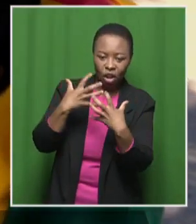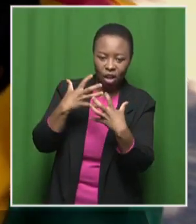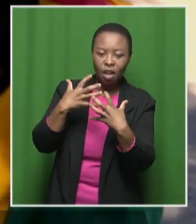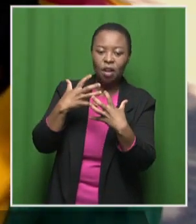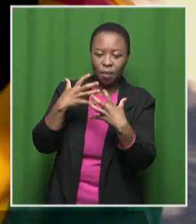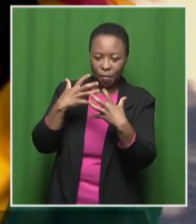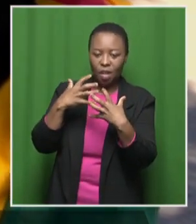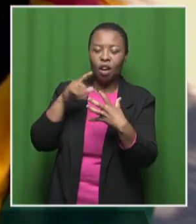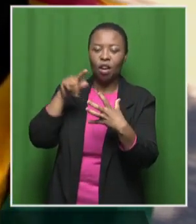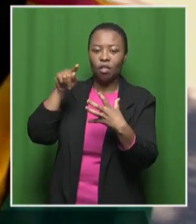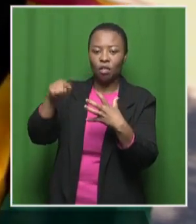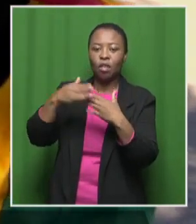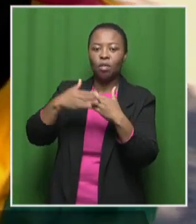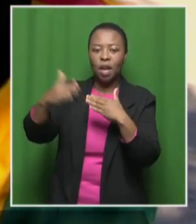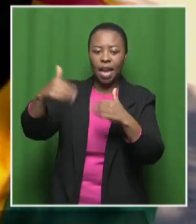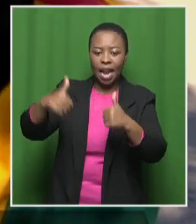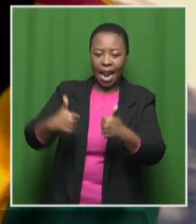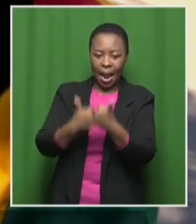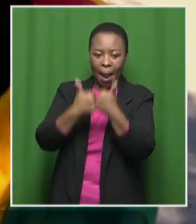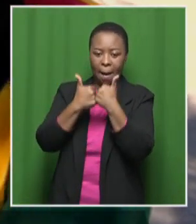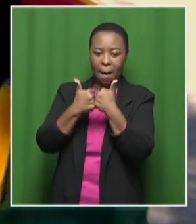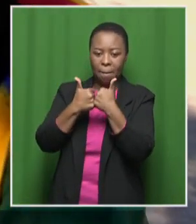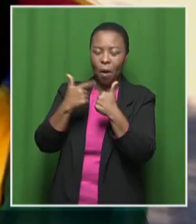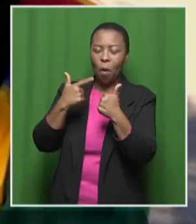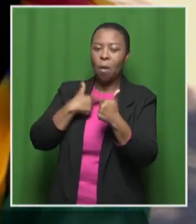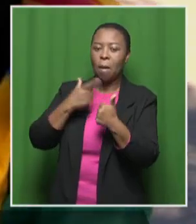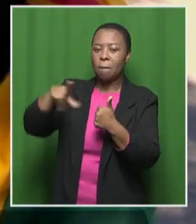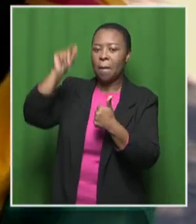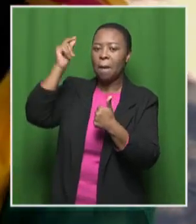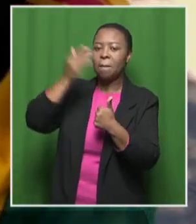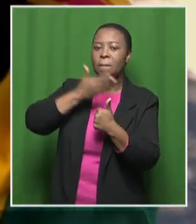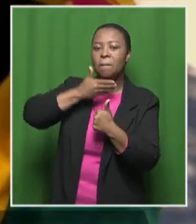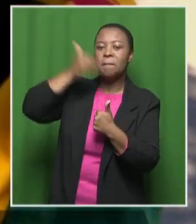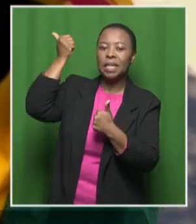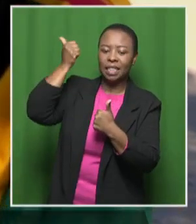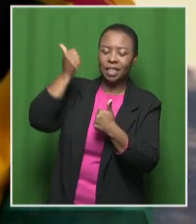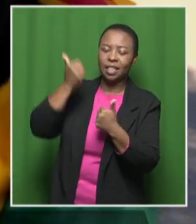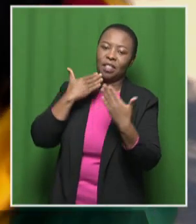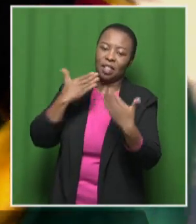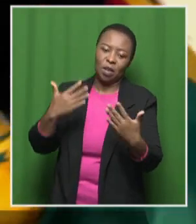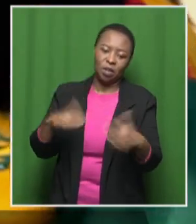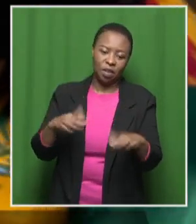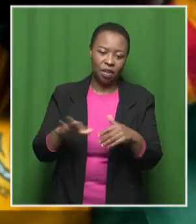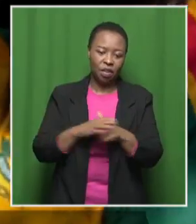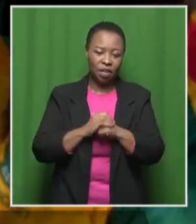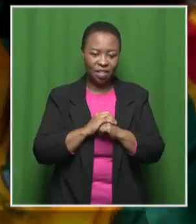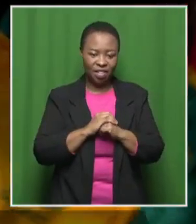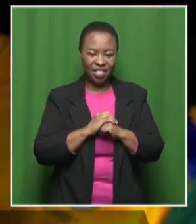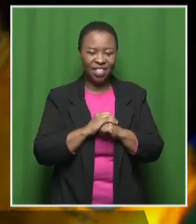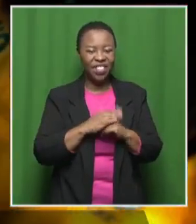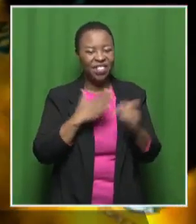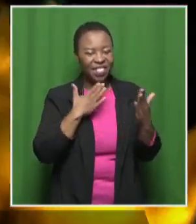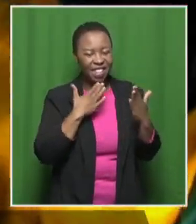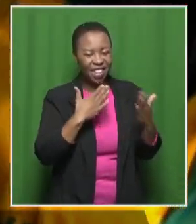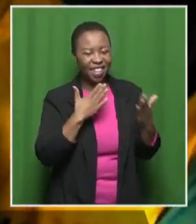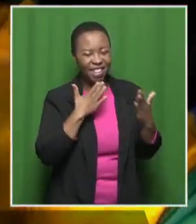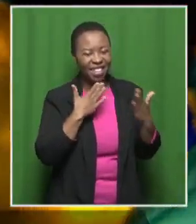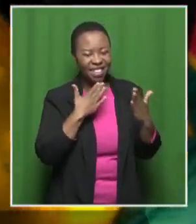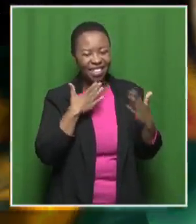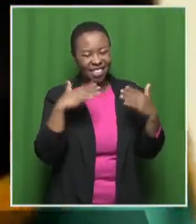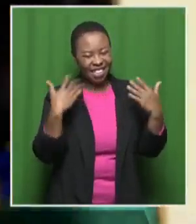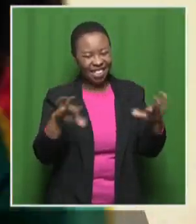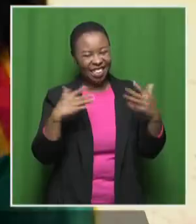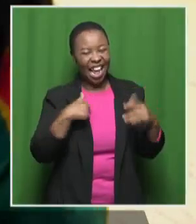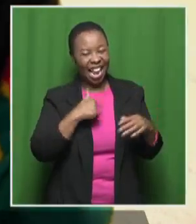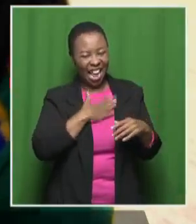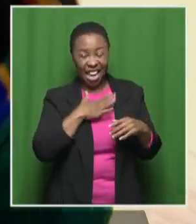sprint and the knob game, we find the best of humanity flames. Thank you. I love that. I love that. Congratulations.